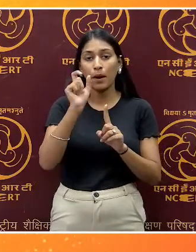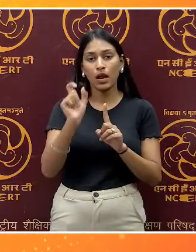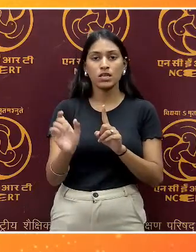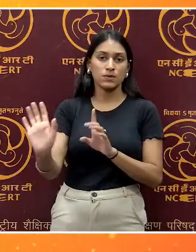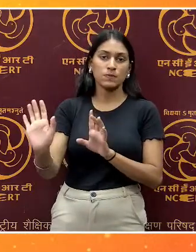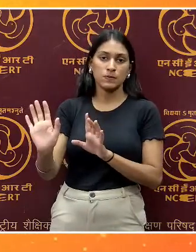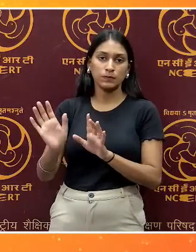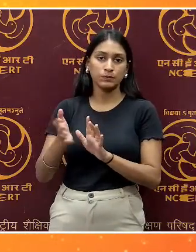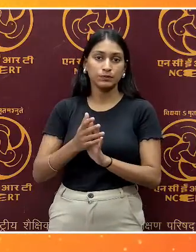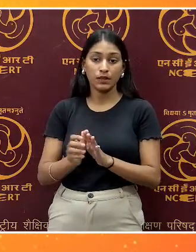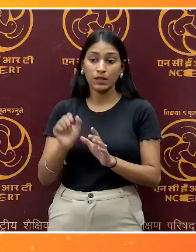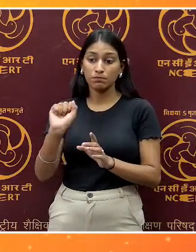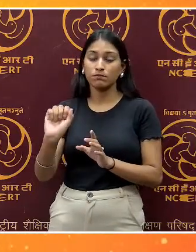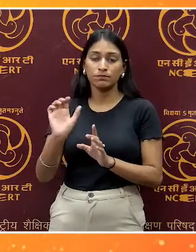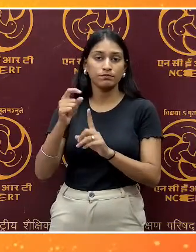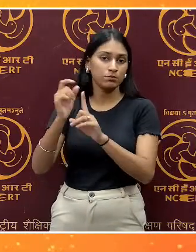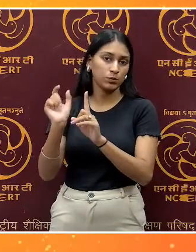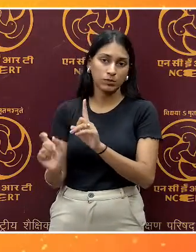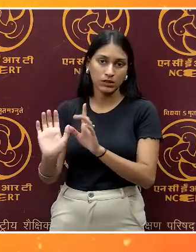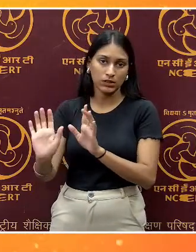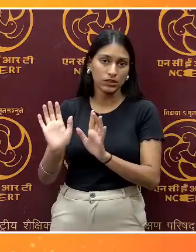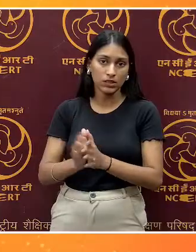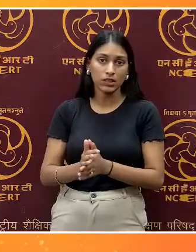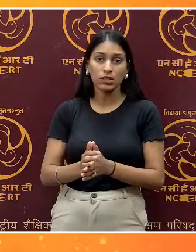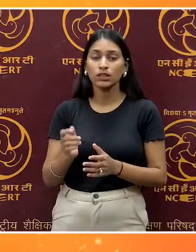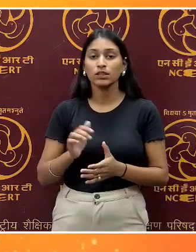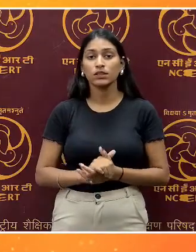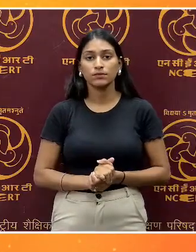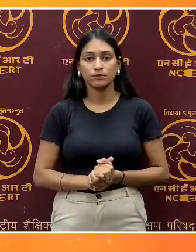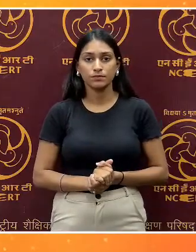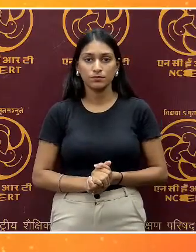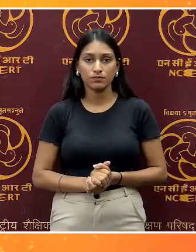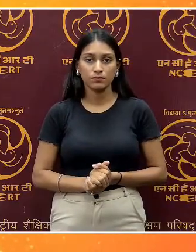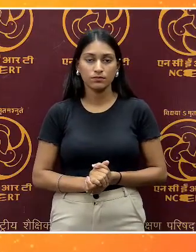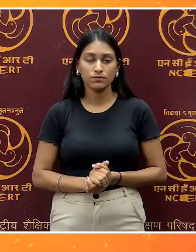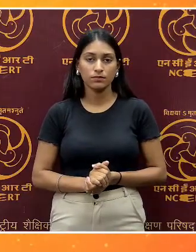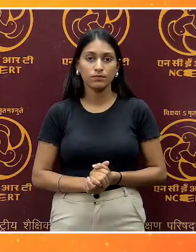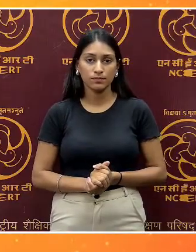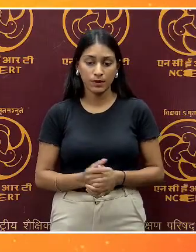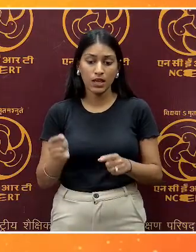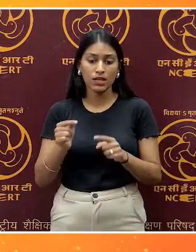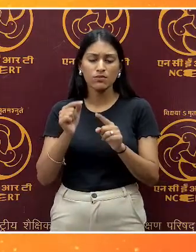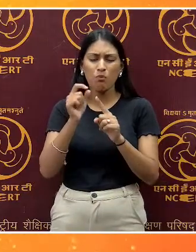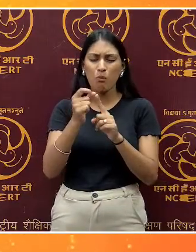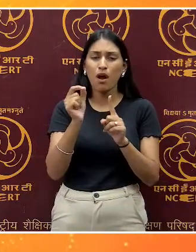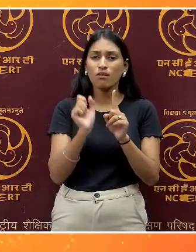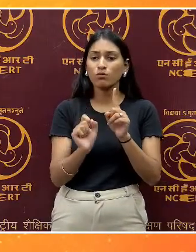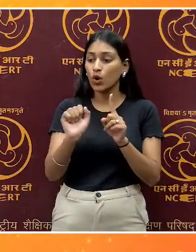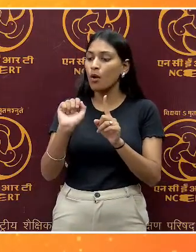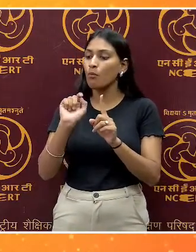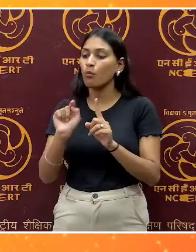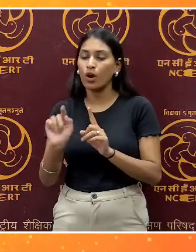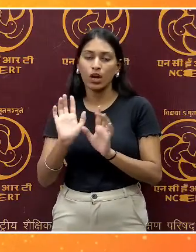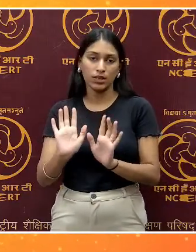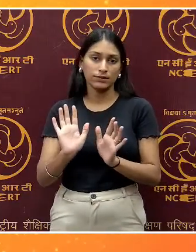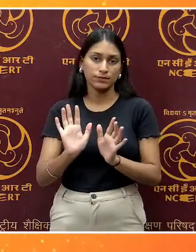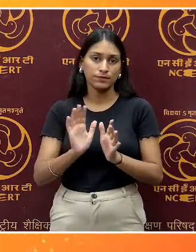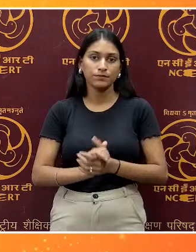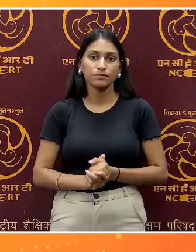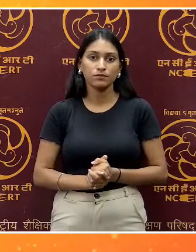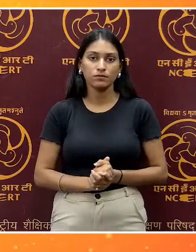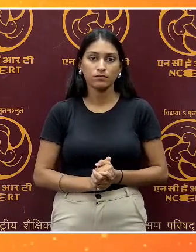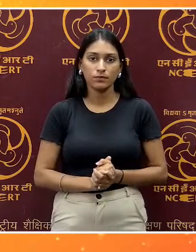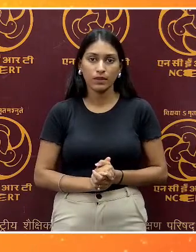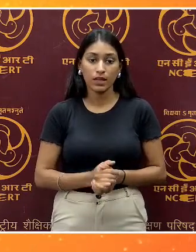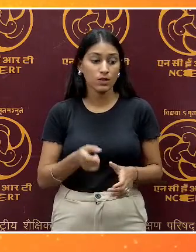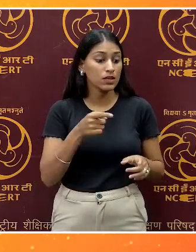force. That force has its origin at that particular point, initial yes, point. yes. Such a vector will be called a